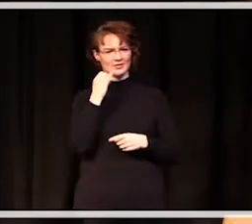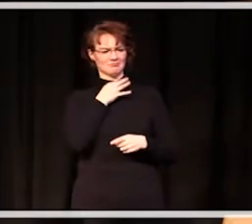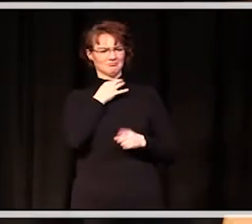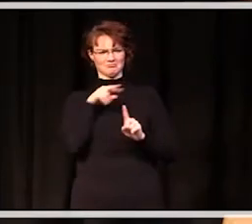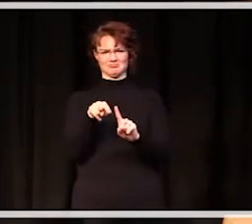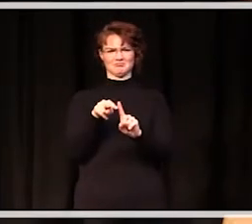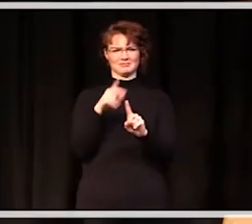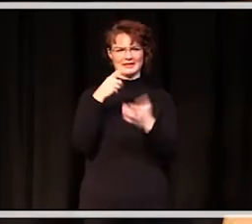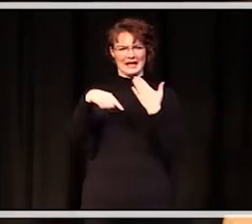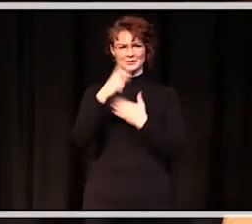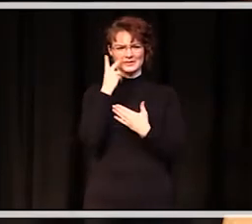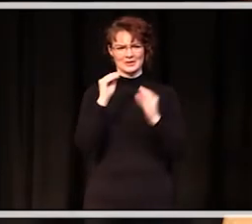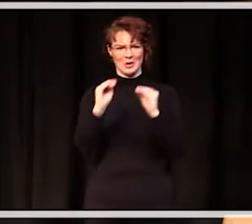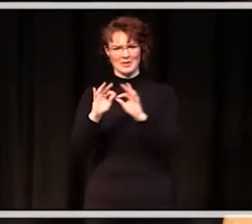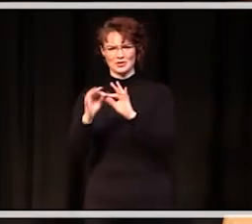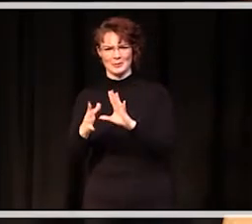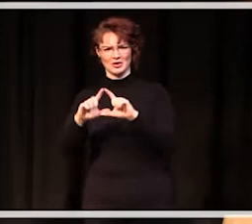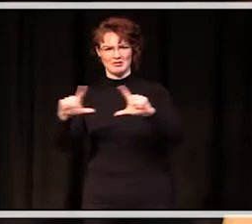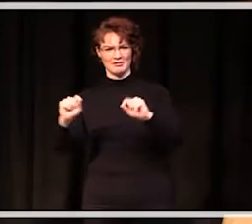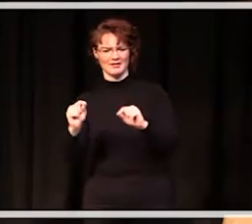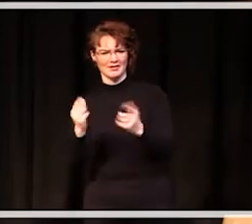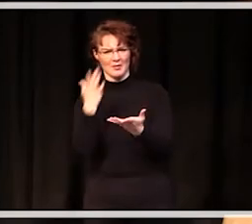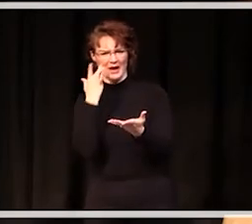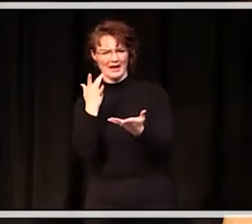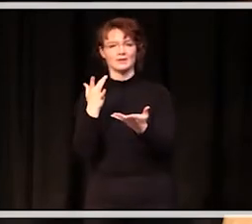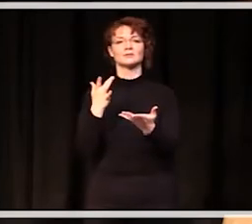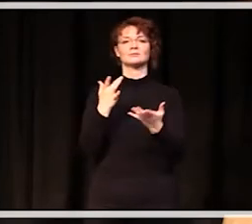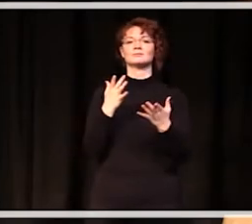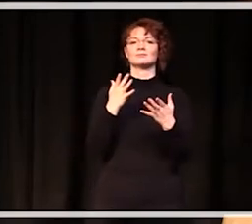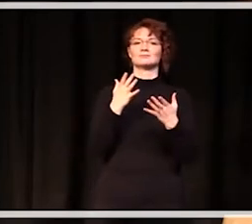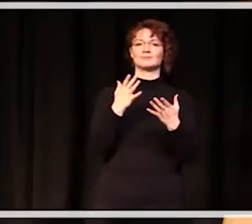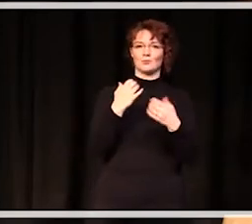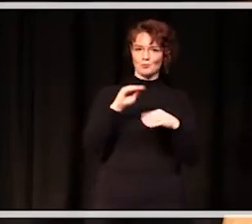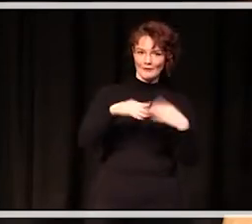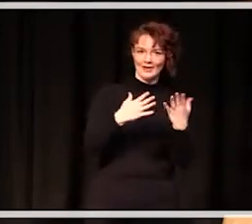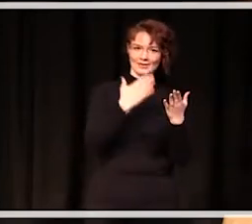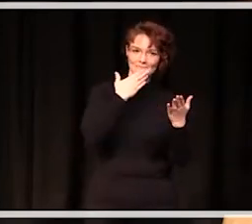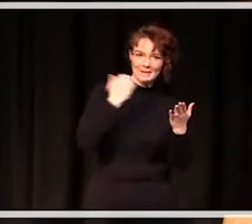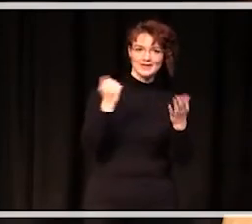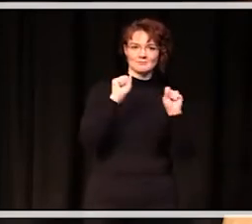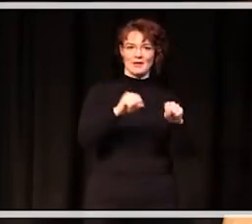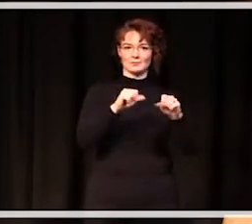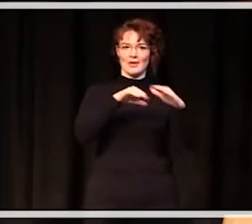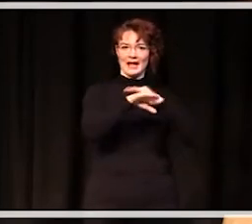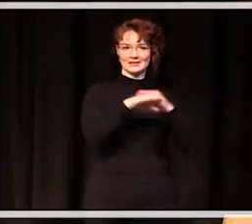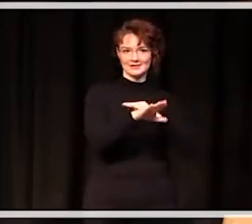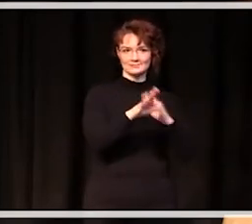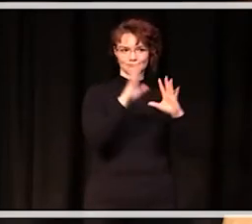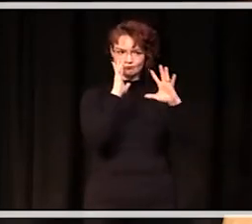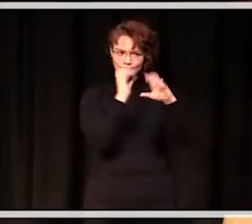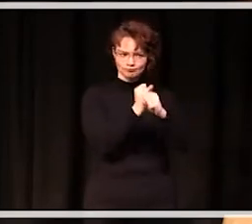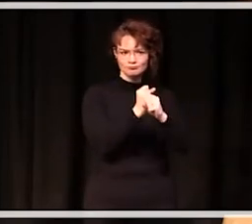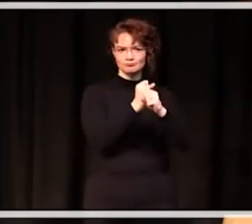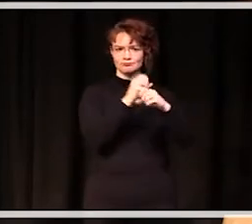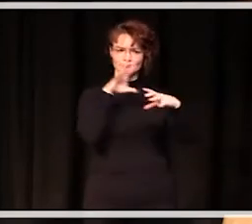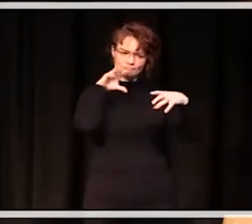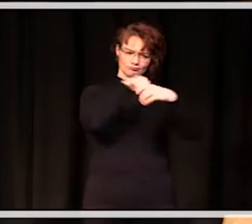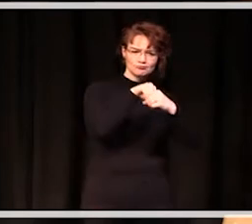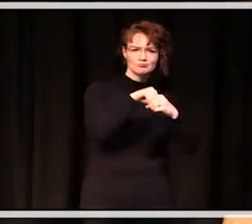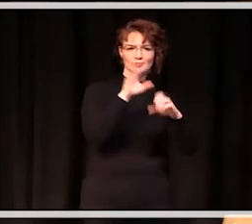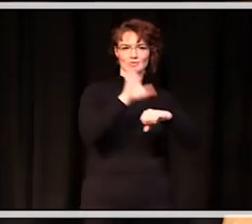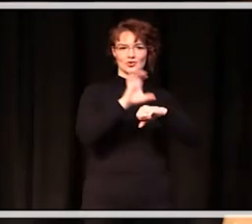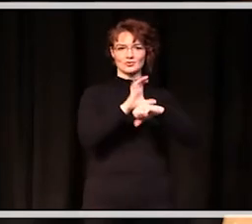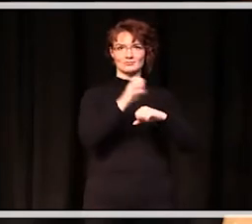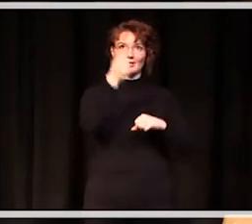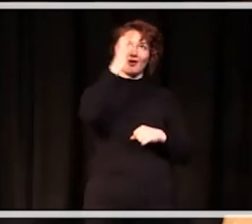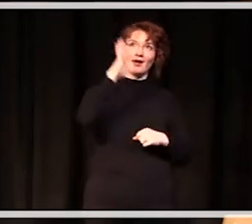happened, that's what's going on. We want to make sure that they've got the best possible way to engage in what God is saying to us in